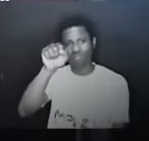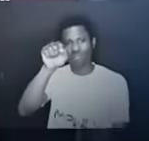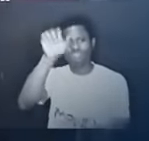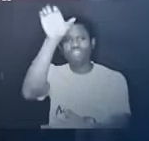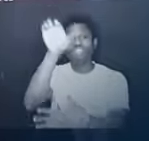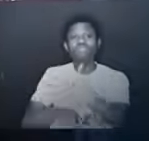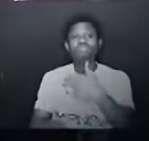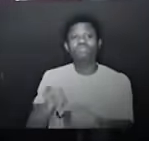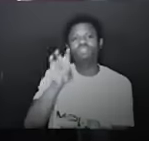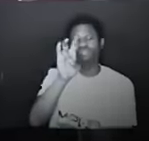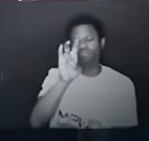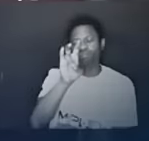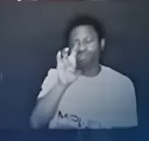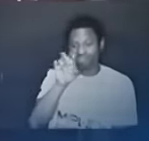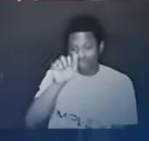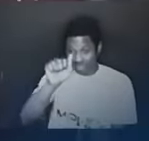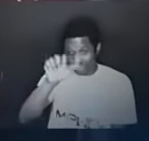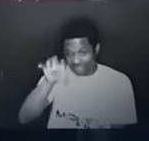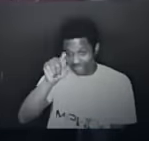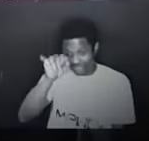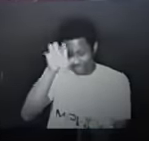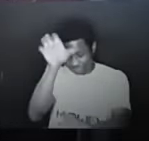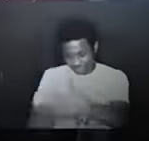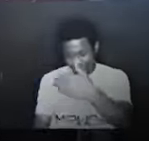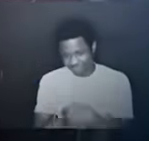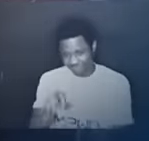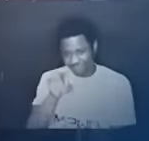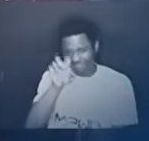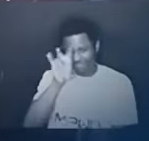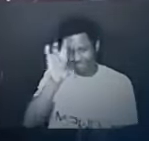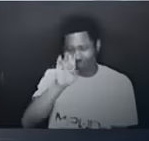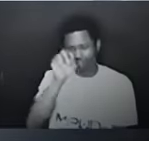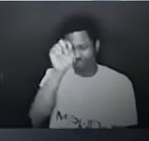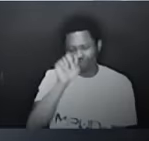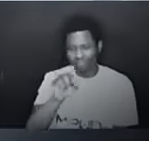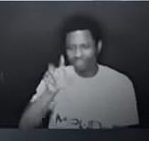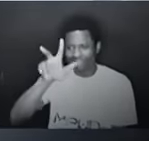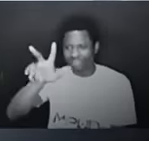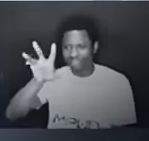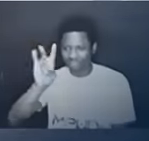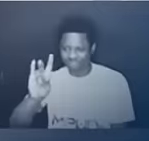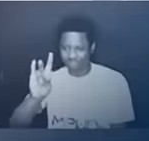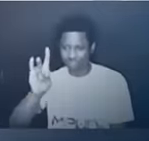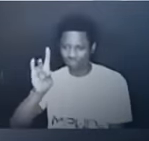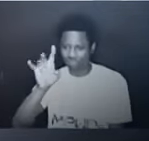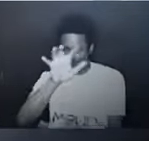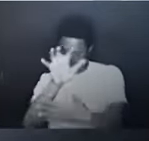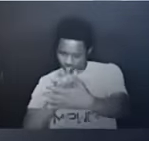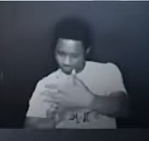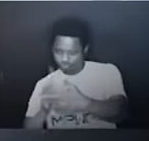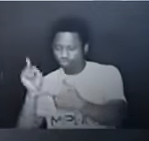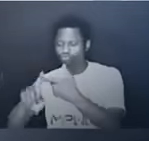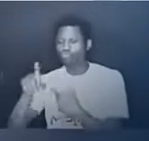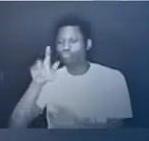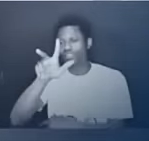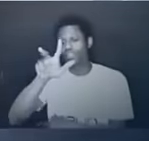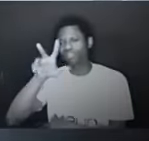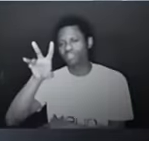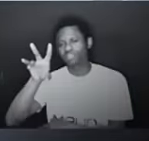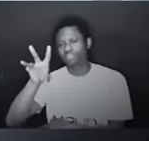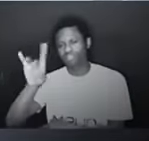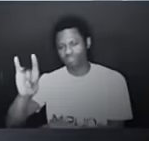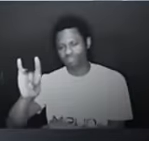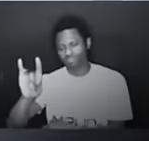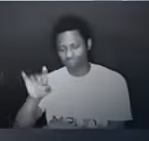through 38. Acts 7 from 37 to 38. This is that